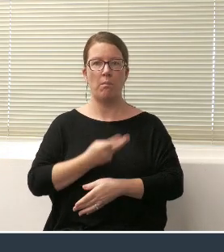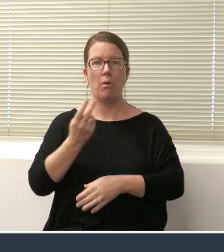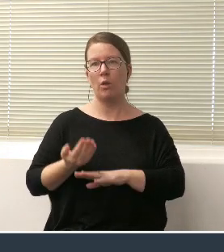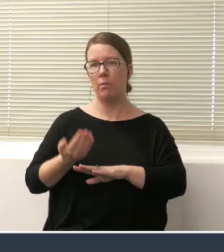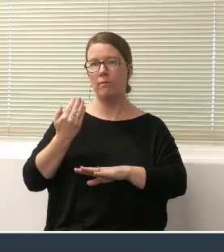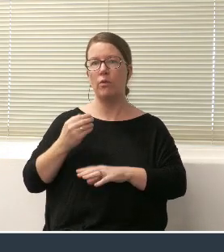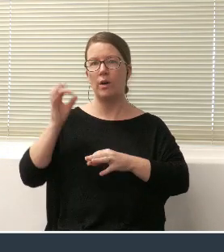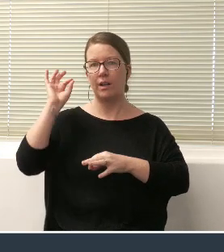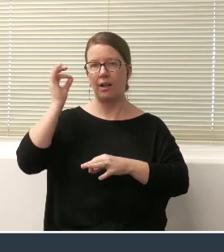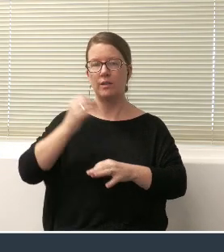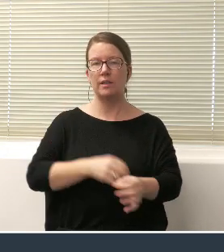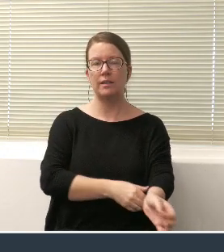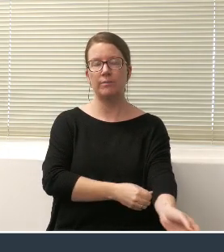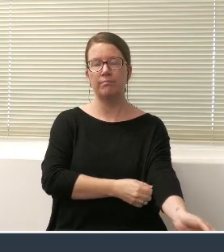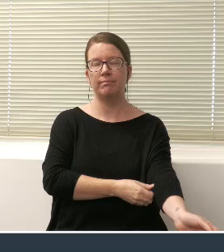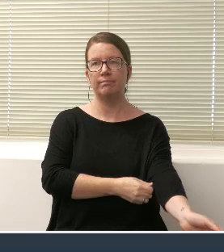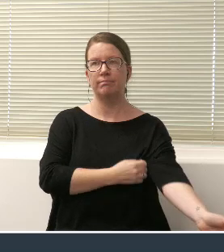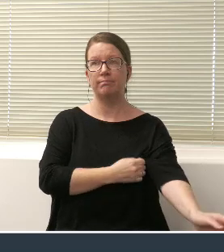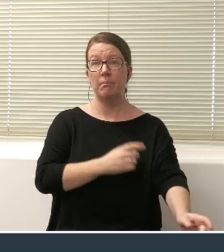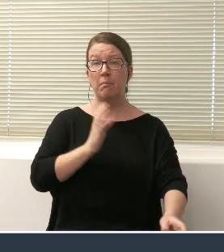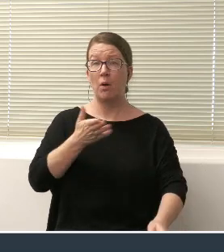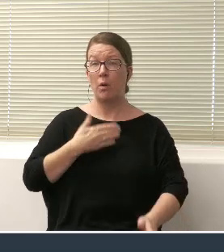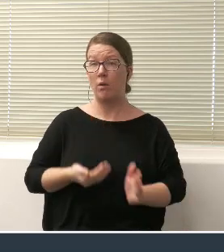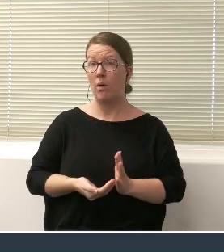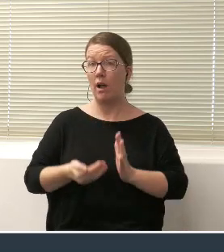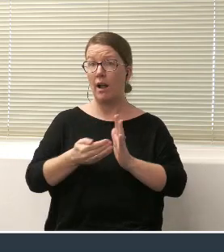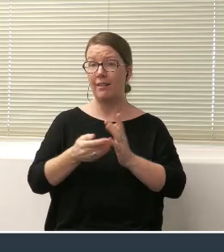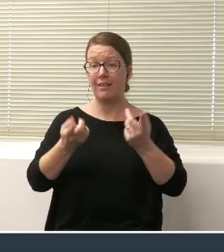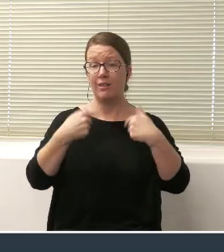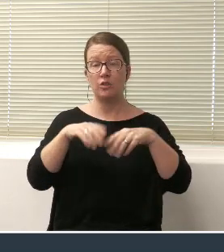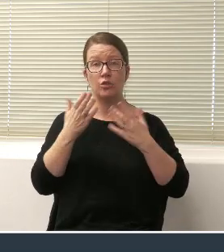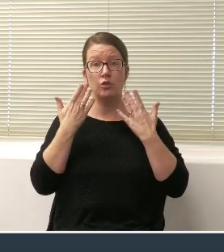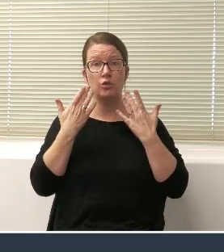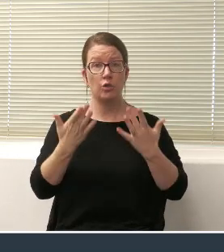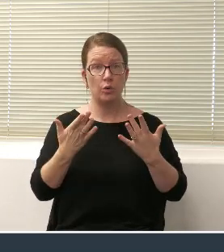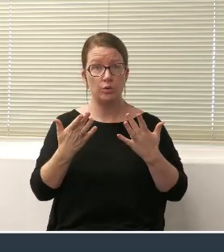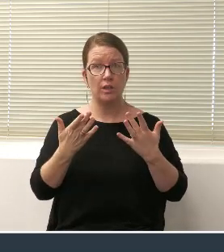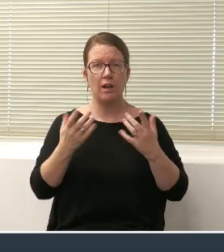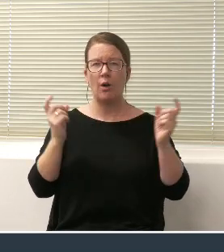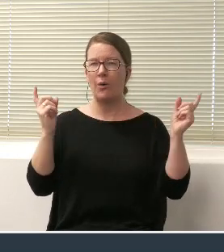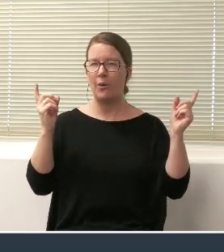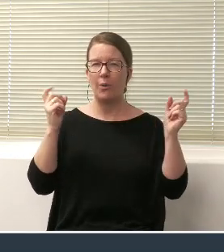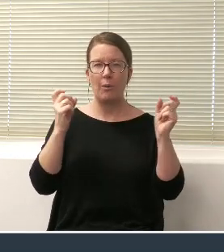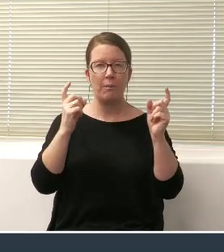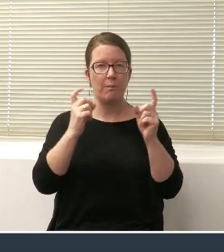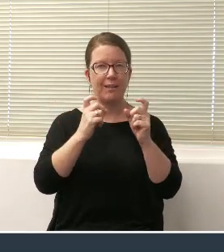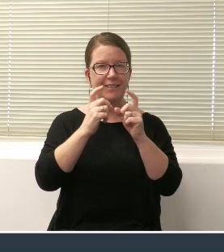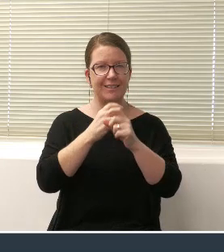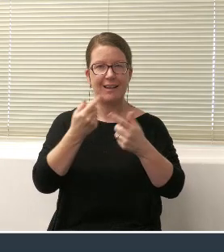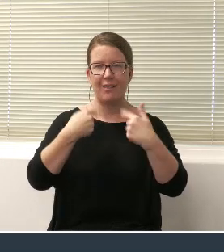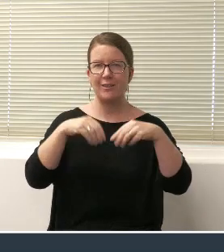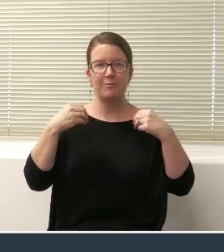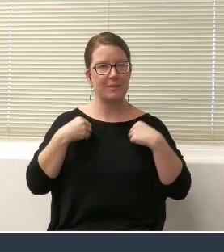Taylor. I do just want to add, though, that I think this demonstrates the complexity of the business that we are